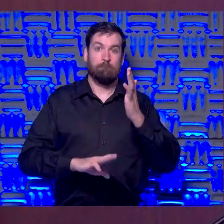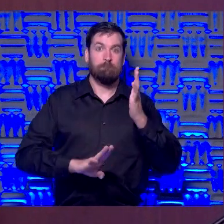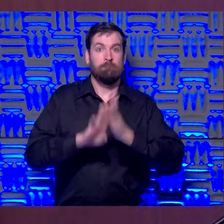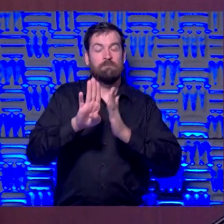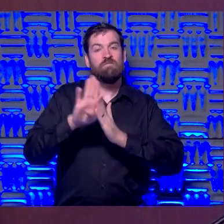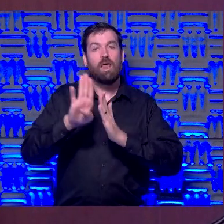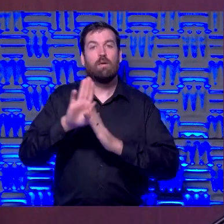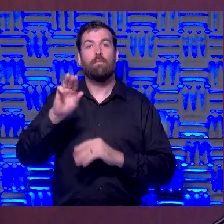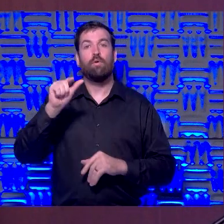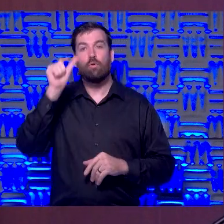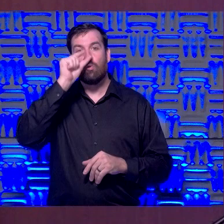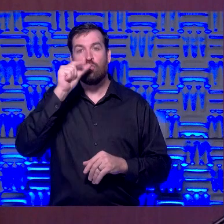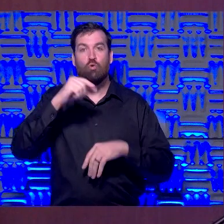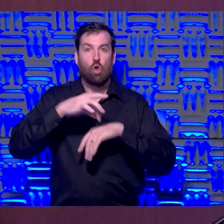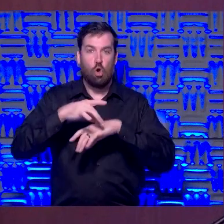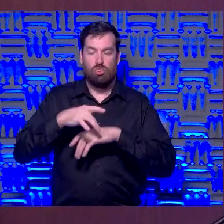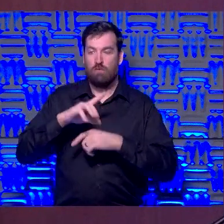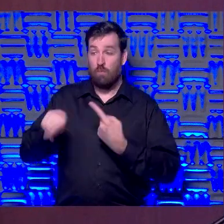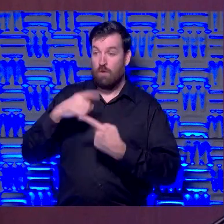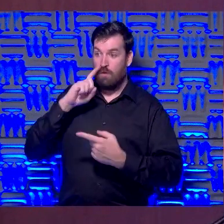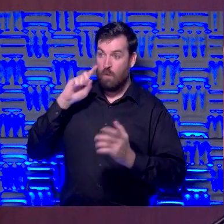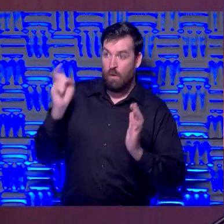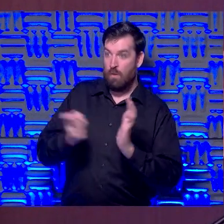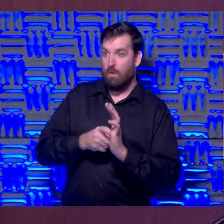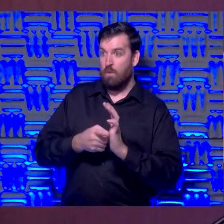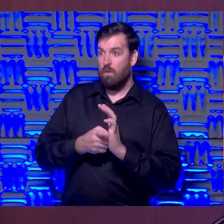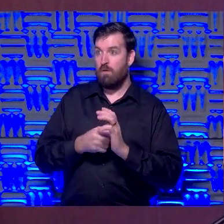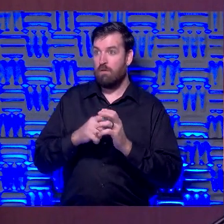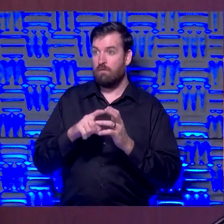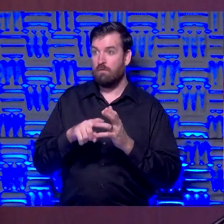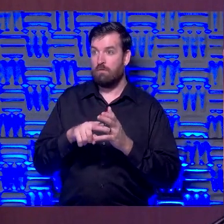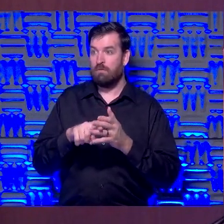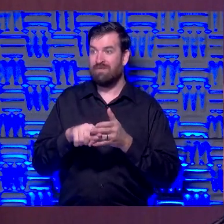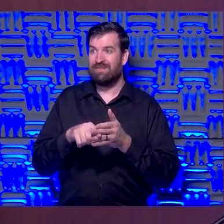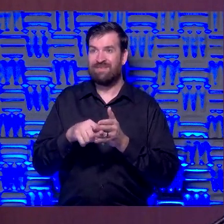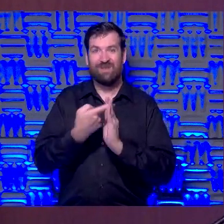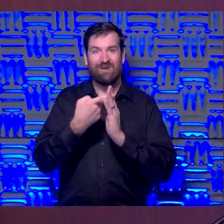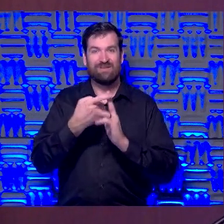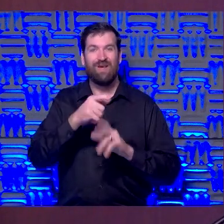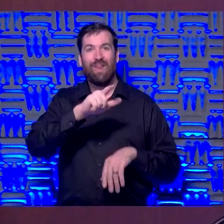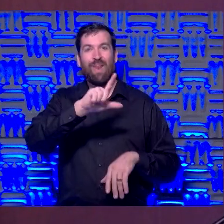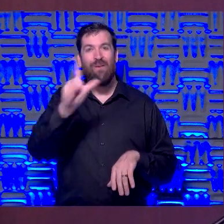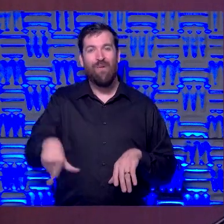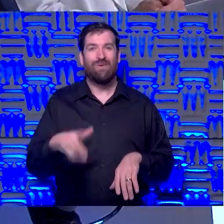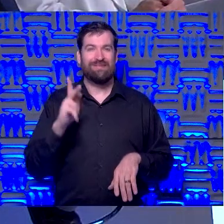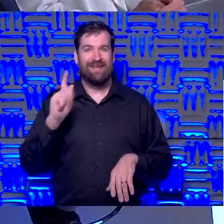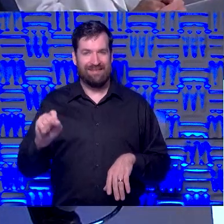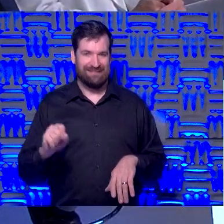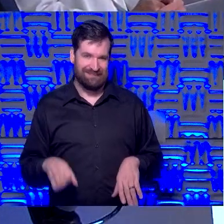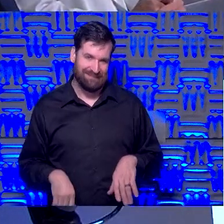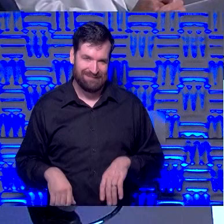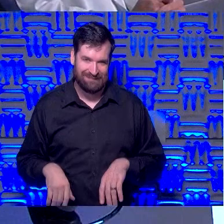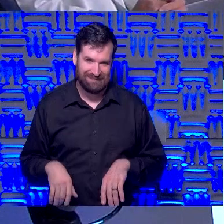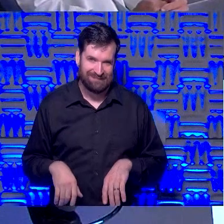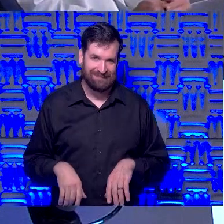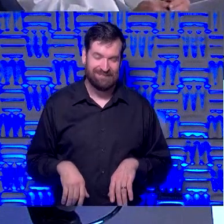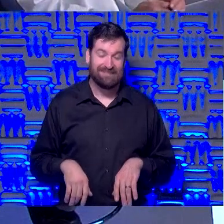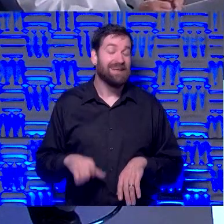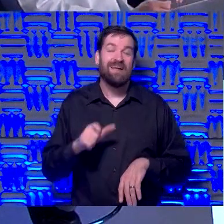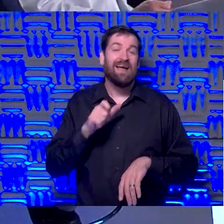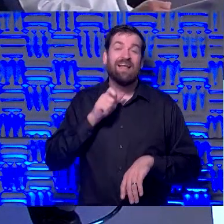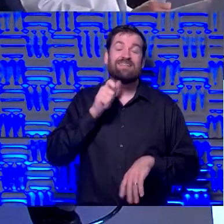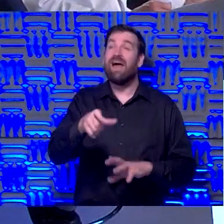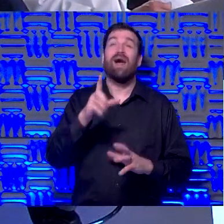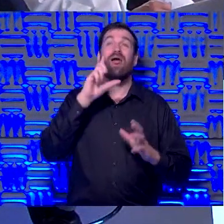Earth. If you ever notice when you open that, it starts over Lawrence. I didn't know that. That is not a